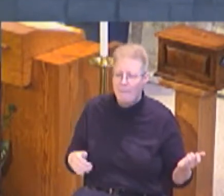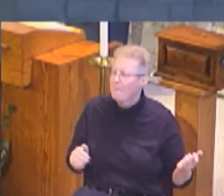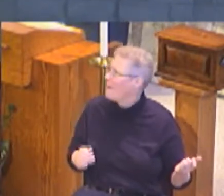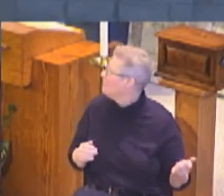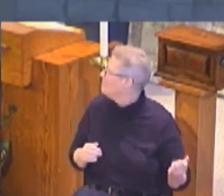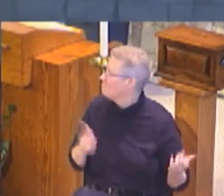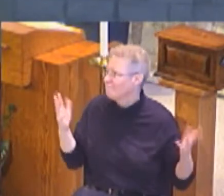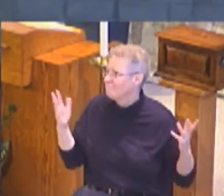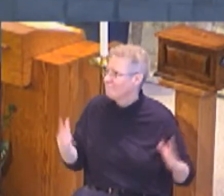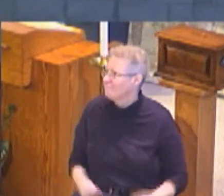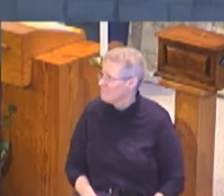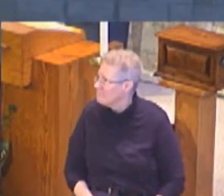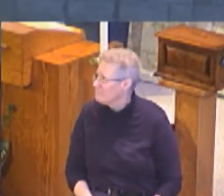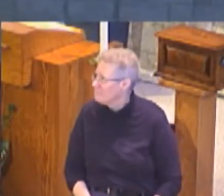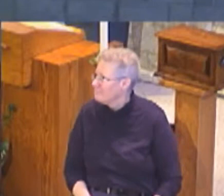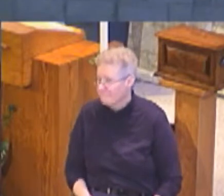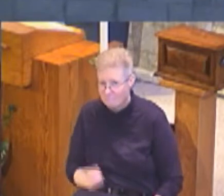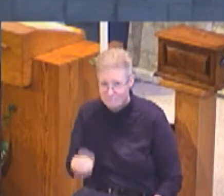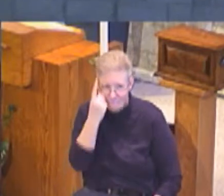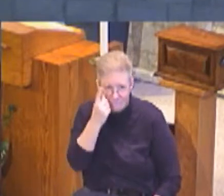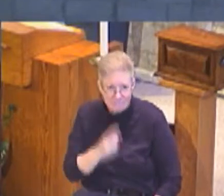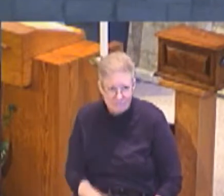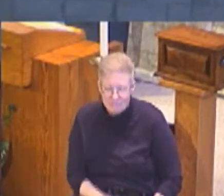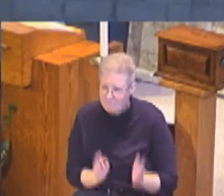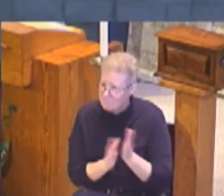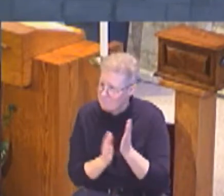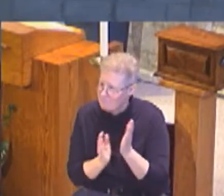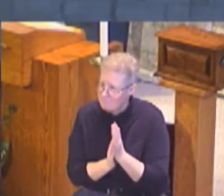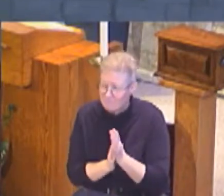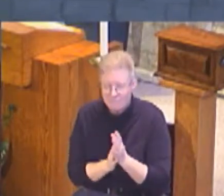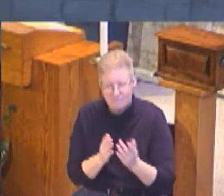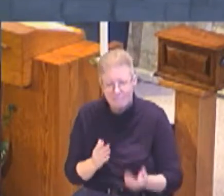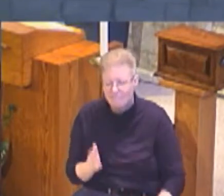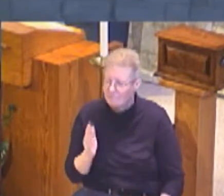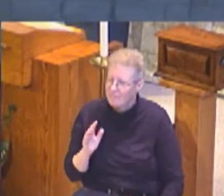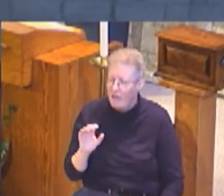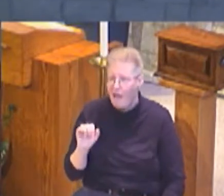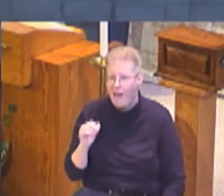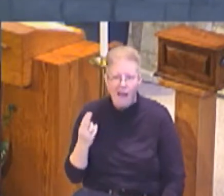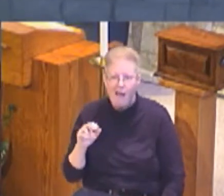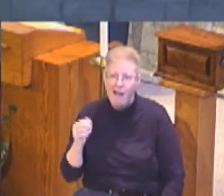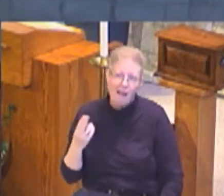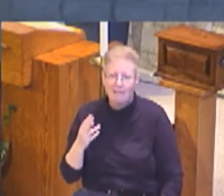that's it. Yeah, you got it. You can clap, clap, it'll grow on you.